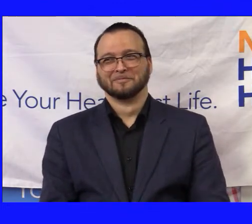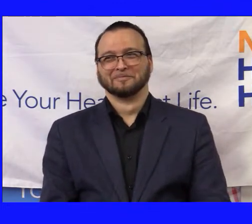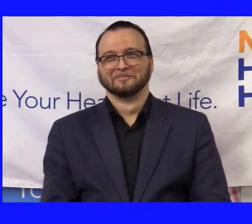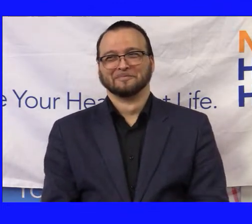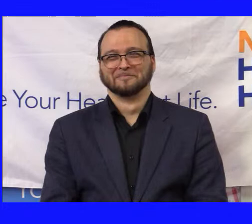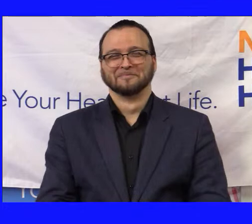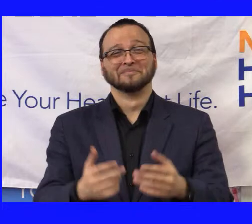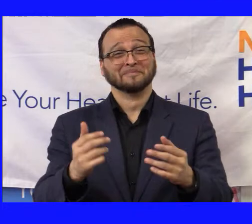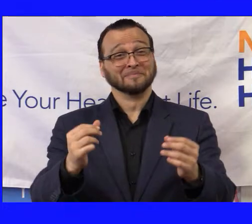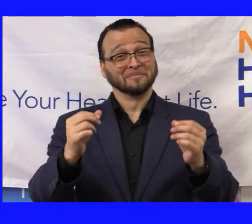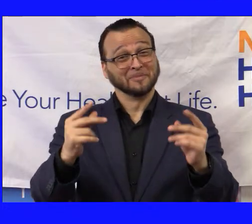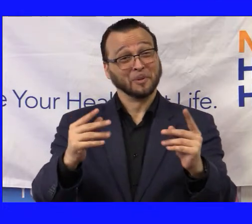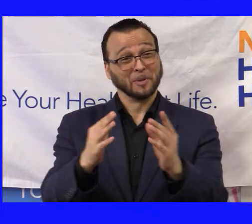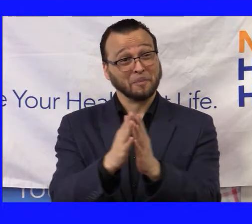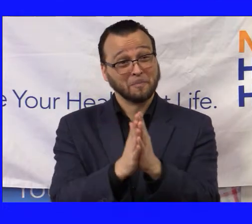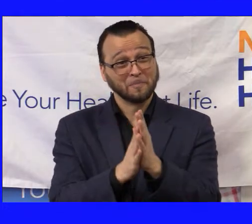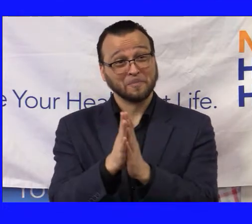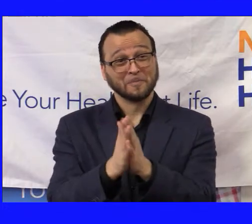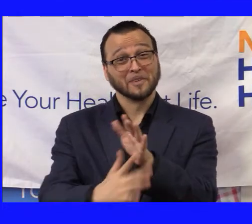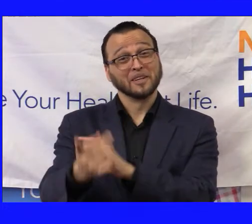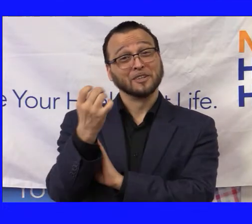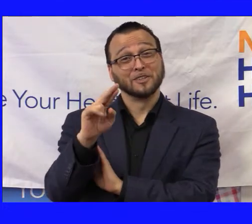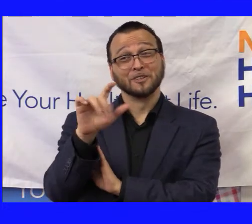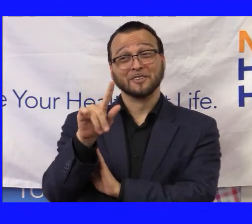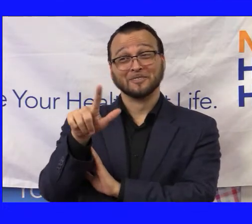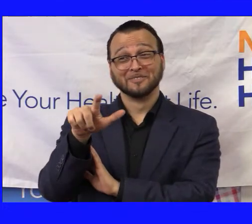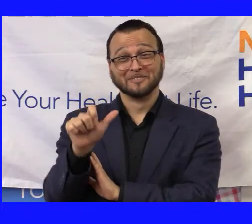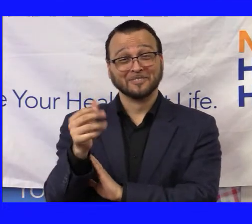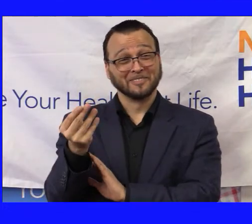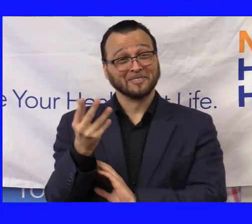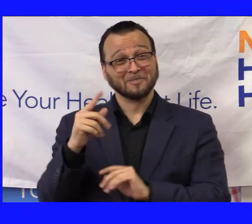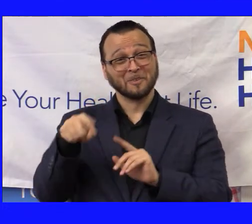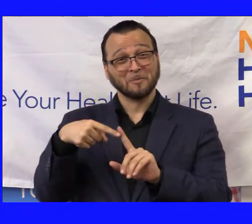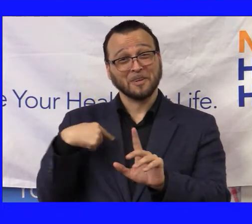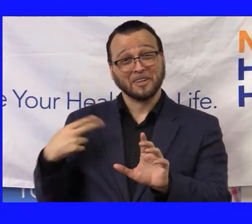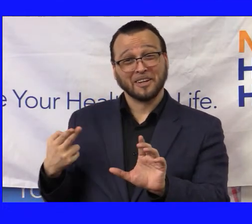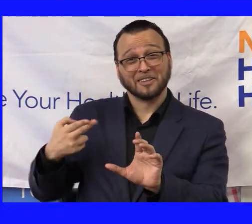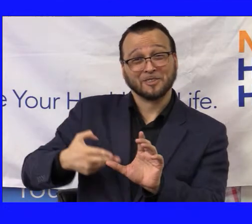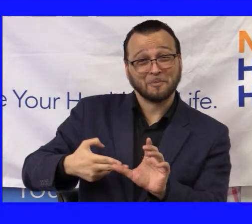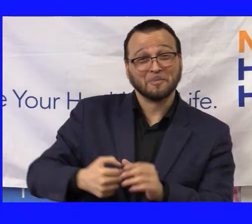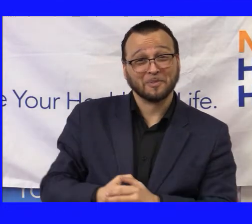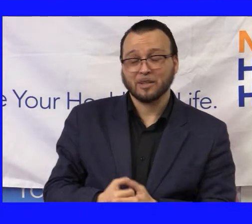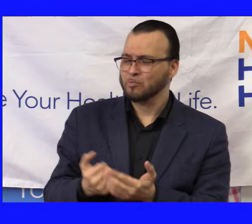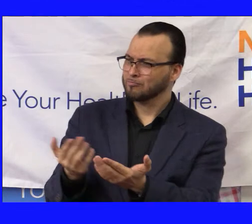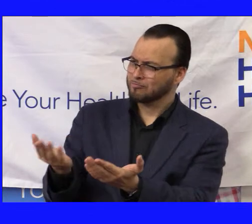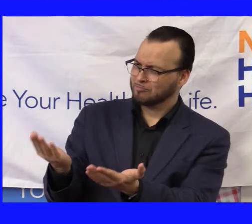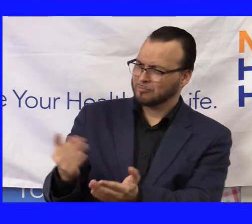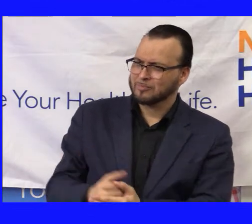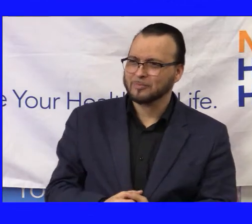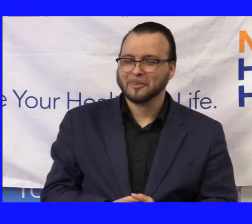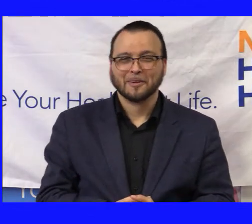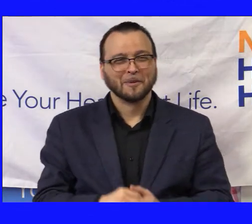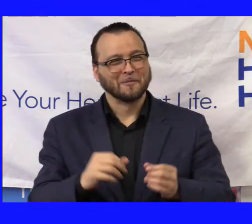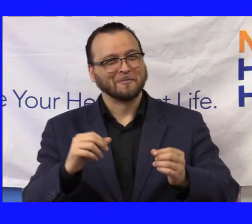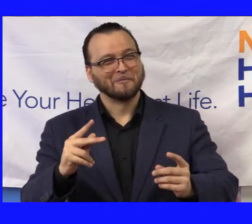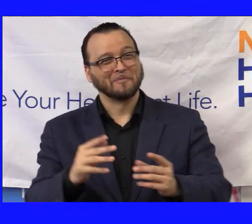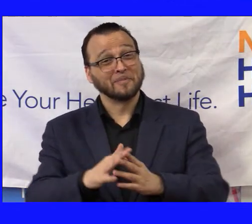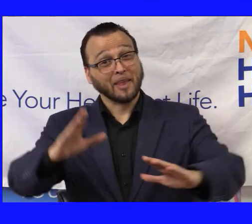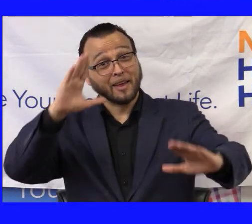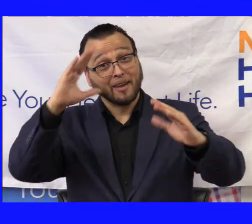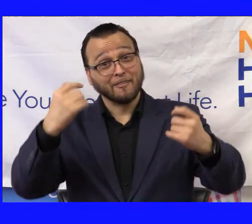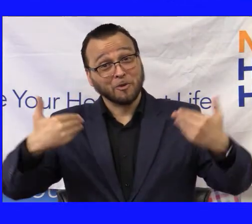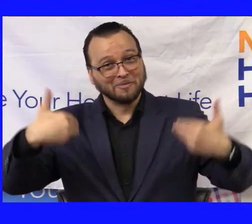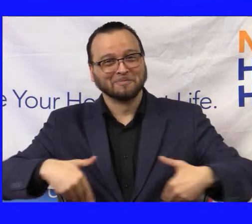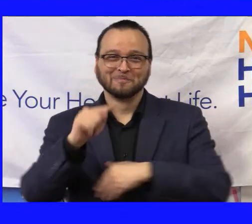Okay. Dr. Calmia, let me know when I can jump in. Yeah, please go right ahead. Okay. Hi, everybody. This is